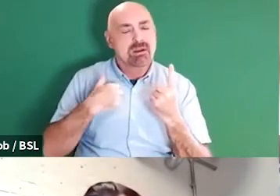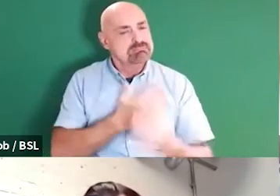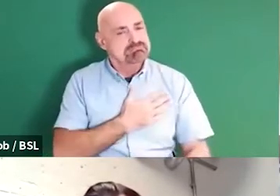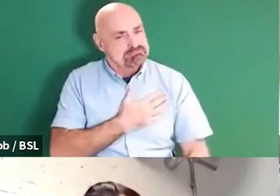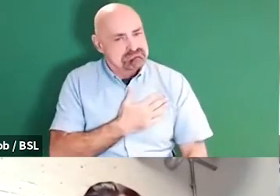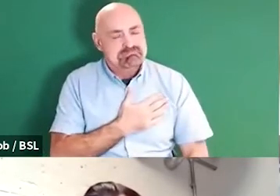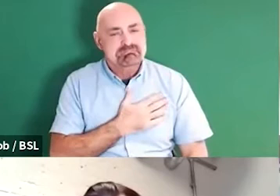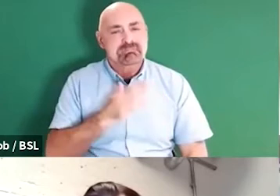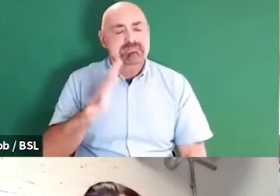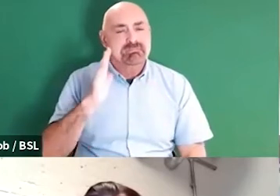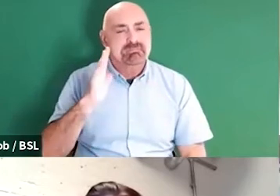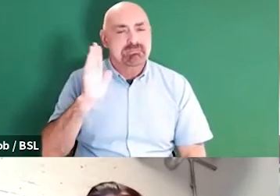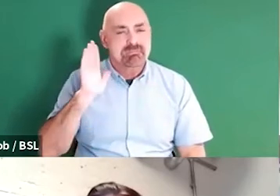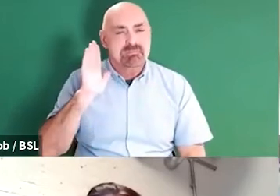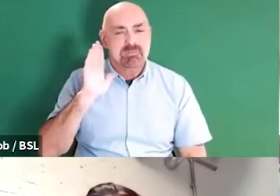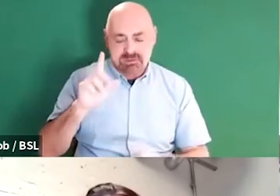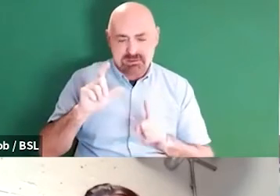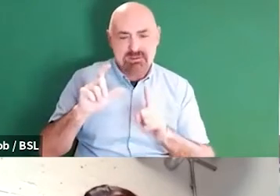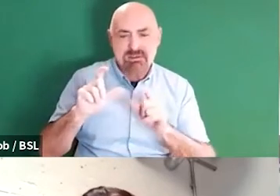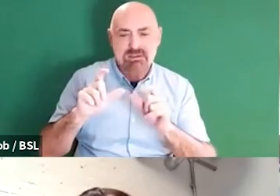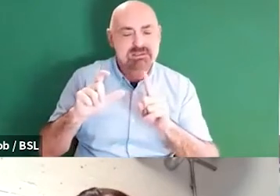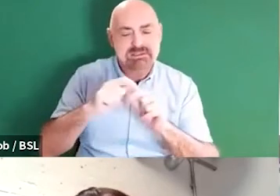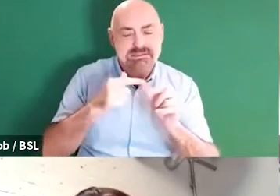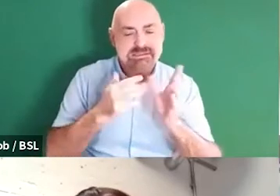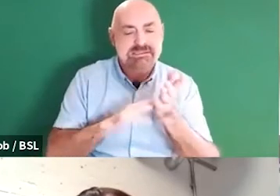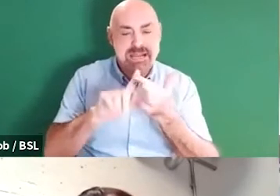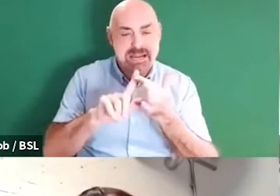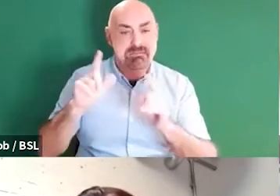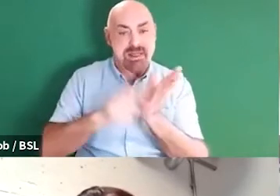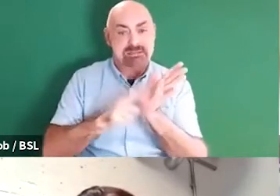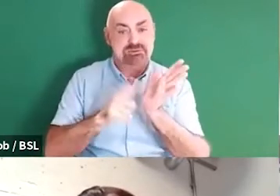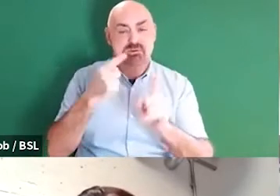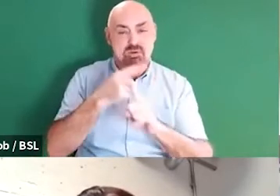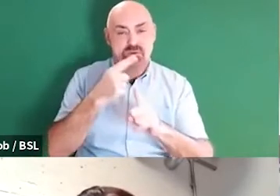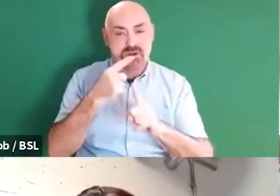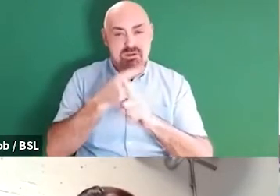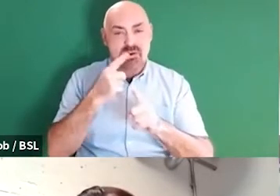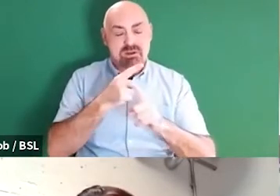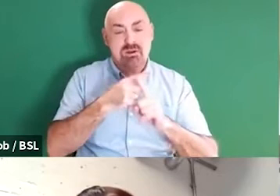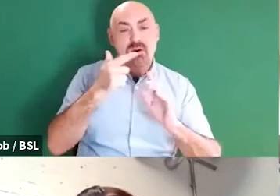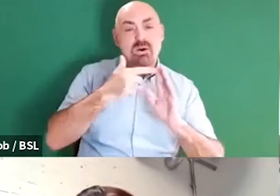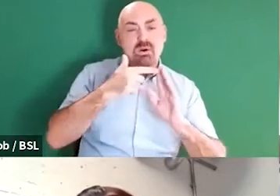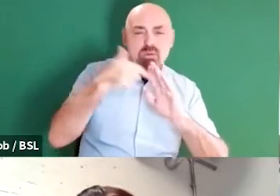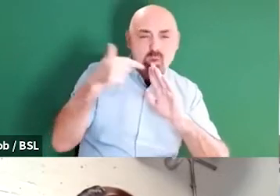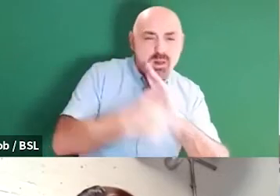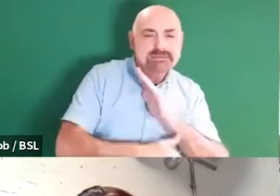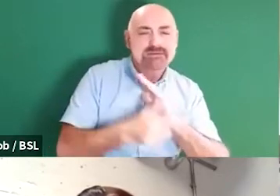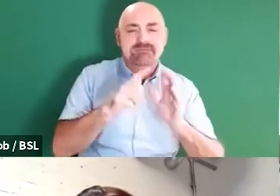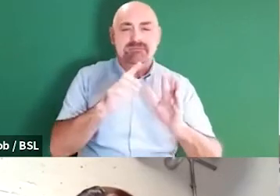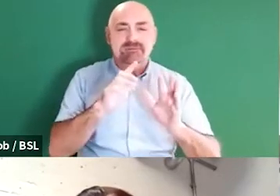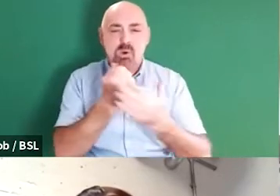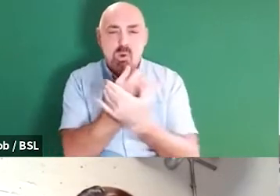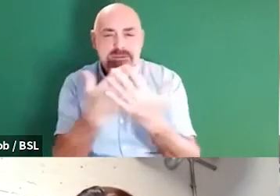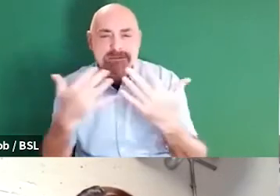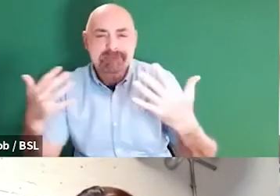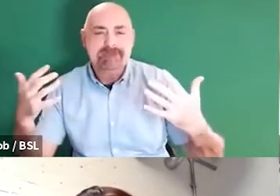hear Dame Andrea Ledson say about the qualitative as well as the quantitative. And I think it's the parents